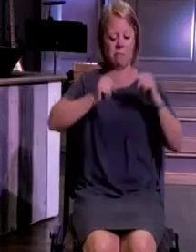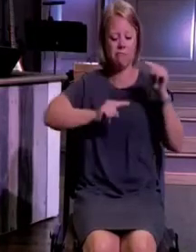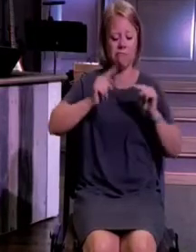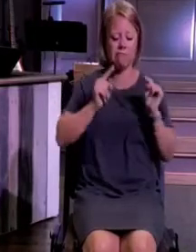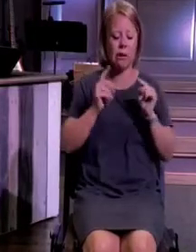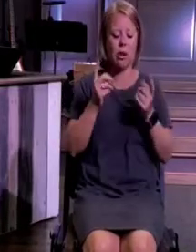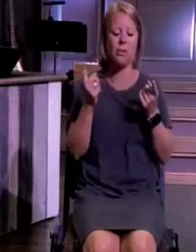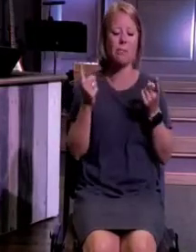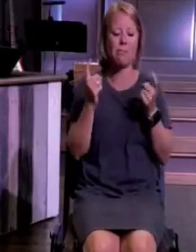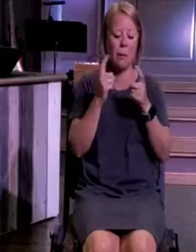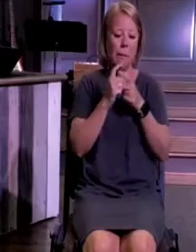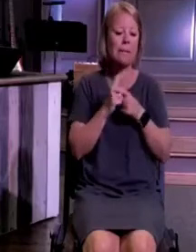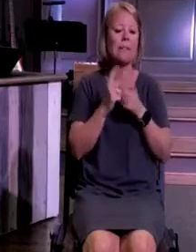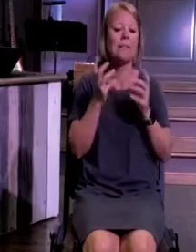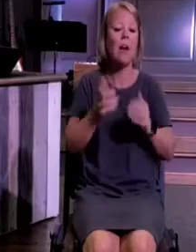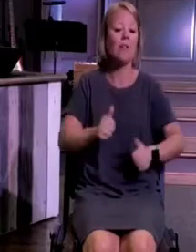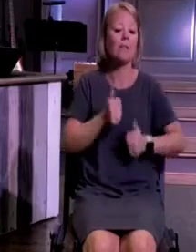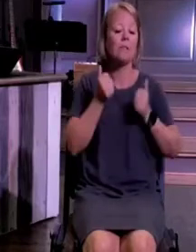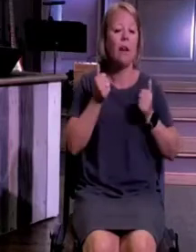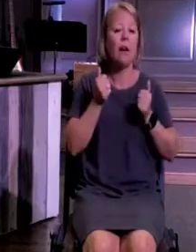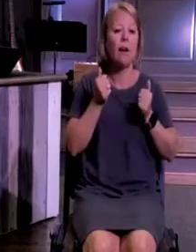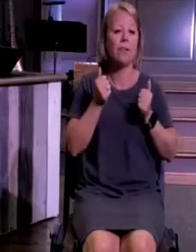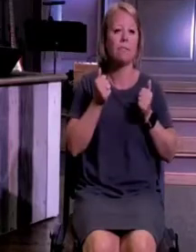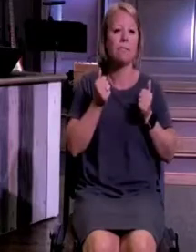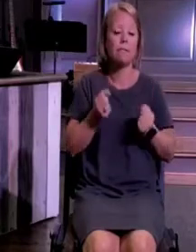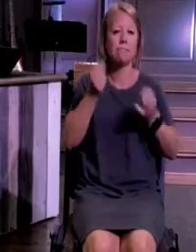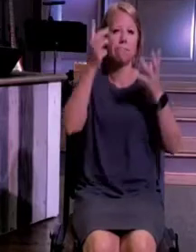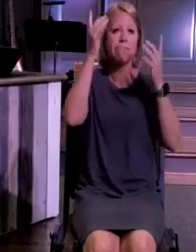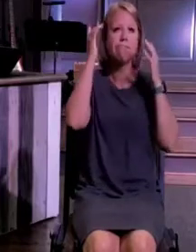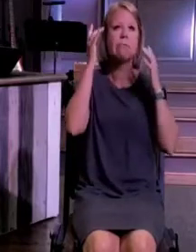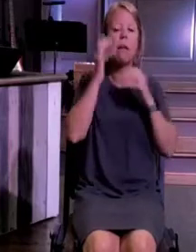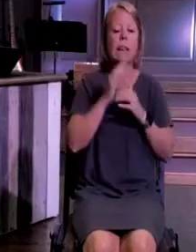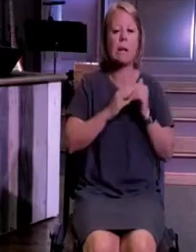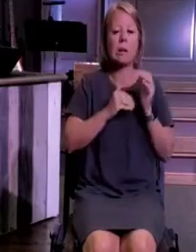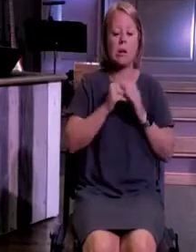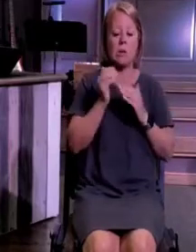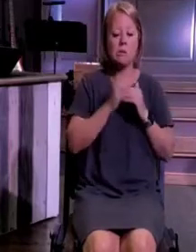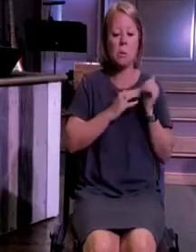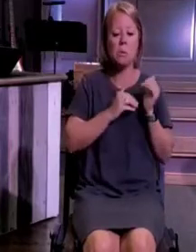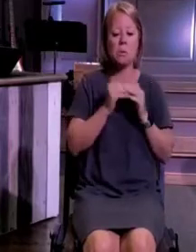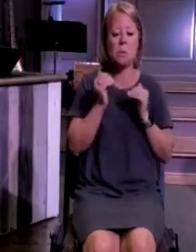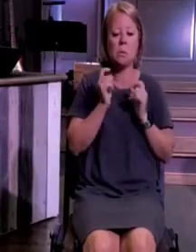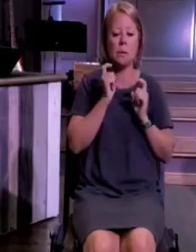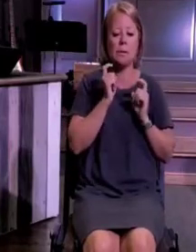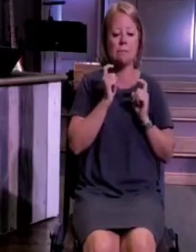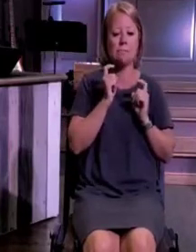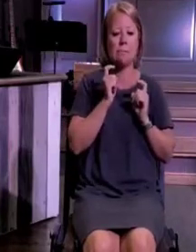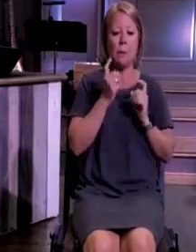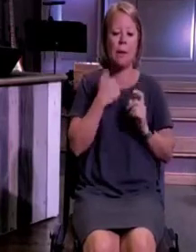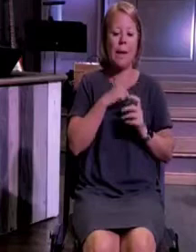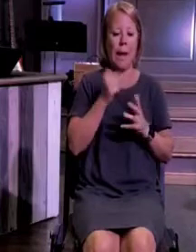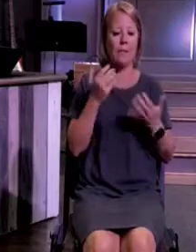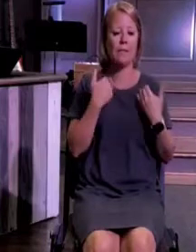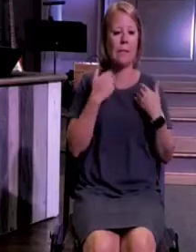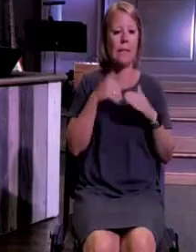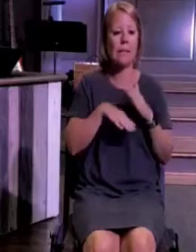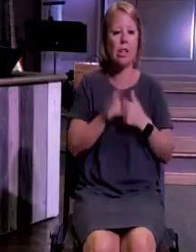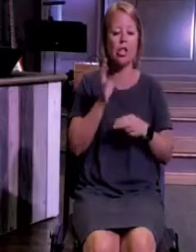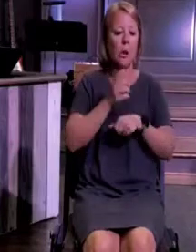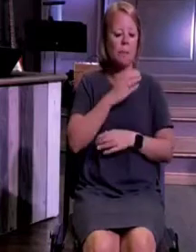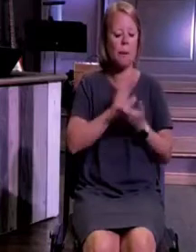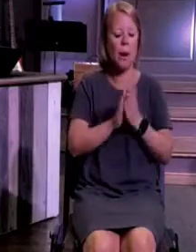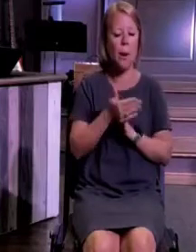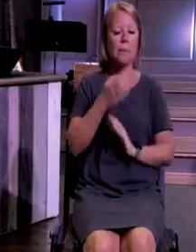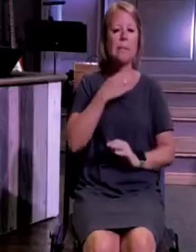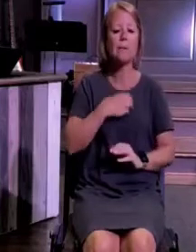overwhelms us and takes over the comfortable position that we've assumed in the church, and we get desperate enough that we say to